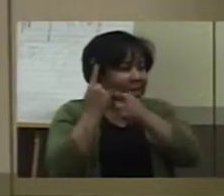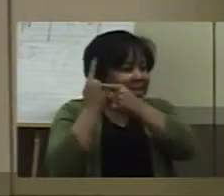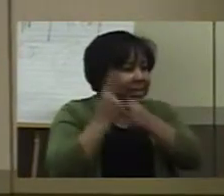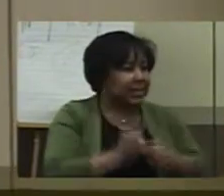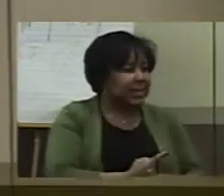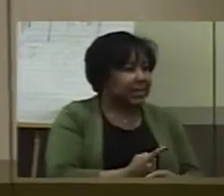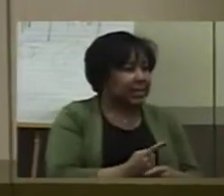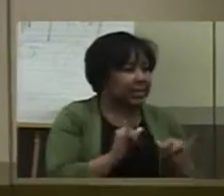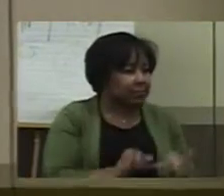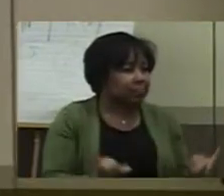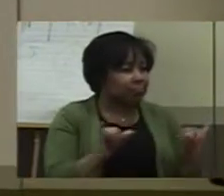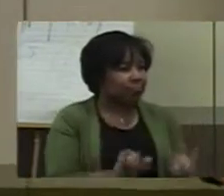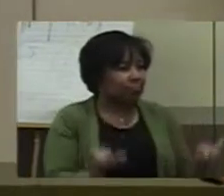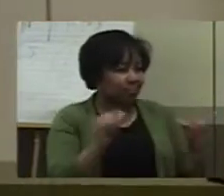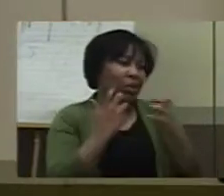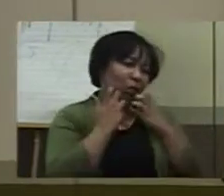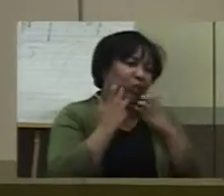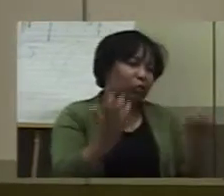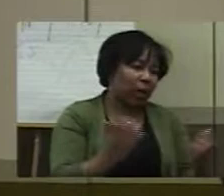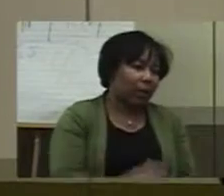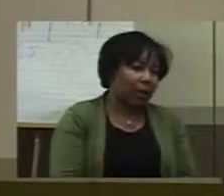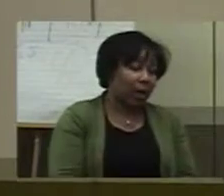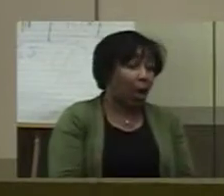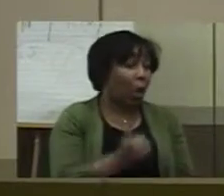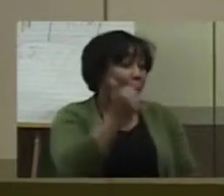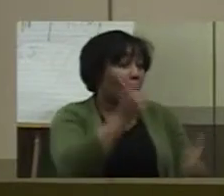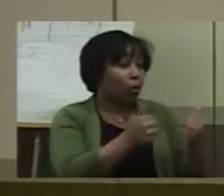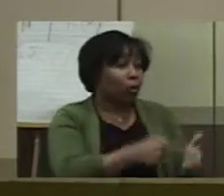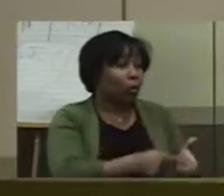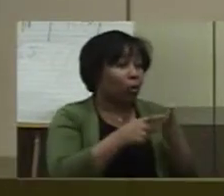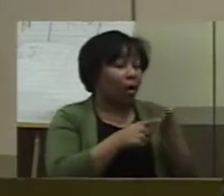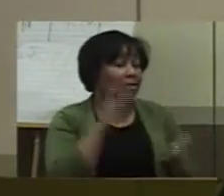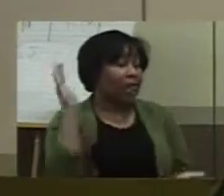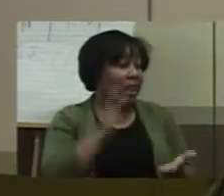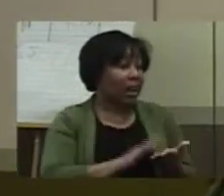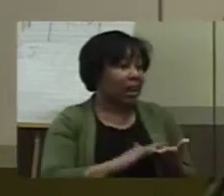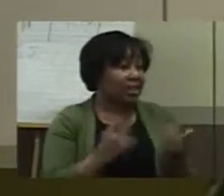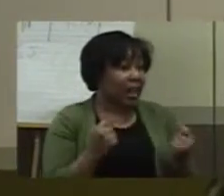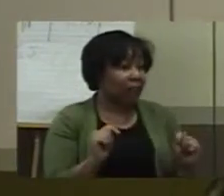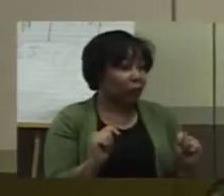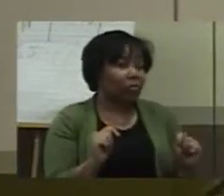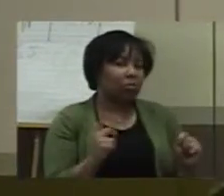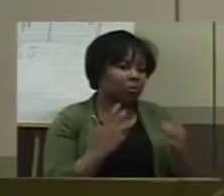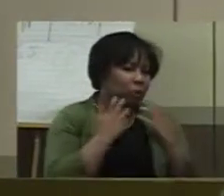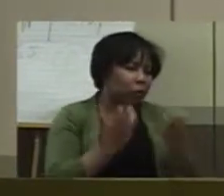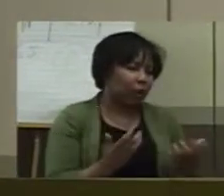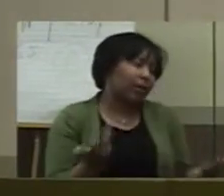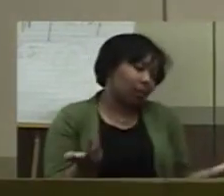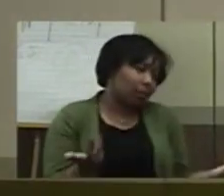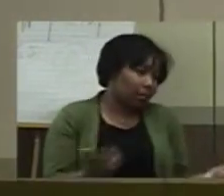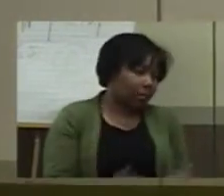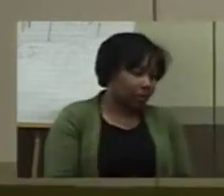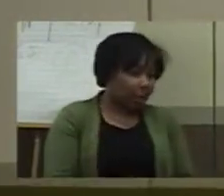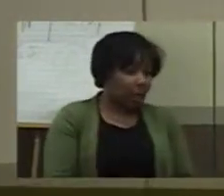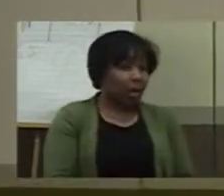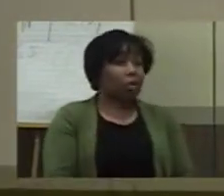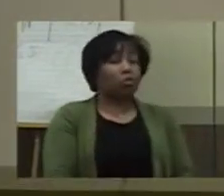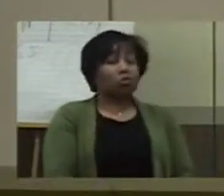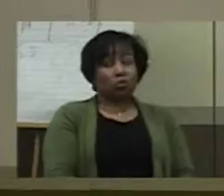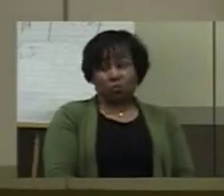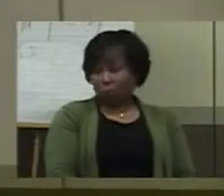consistency? The screaming. And which one requires less effort? Screaming, okay?